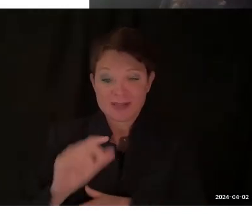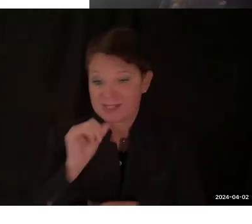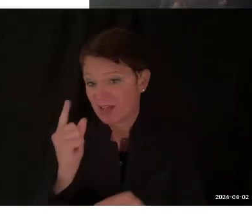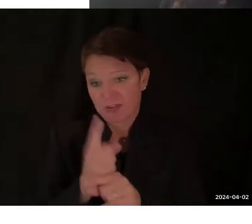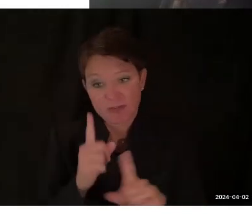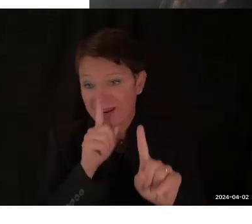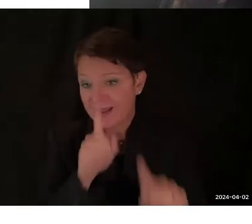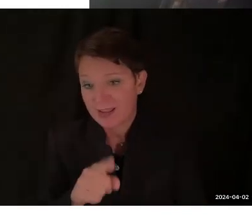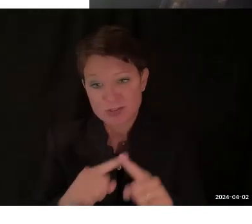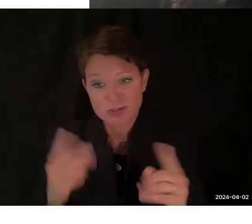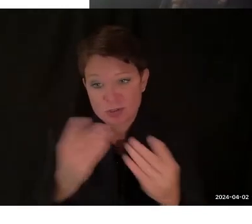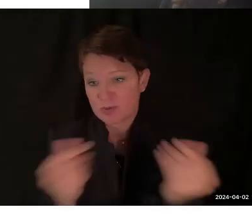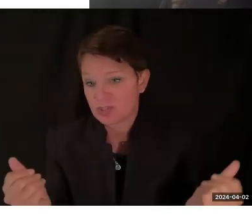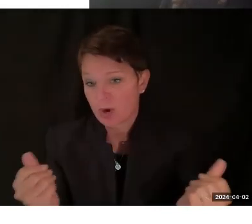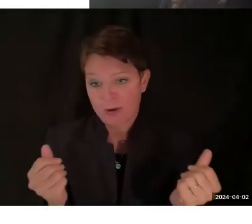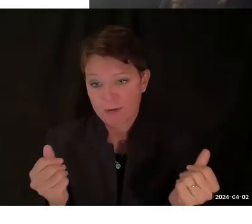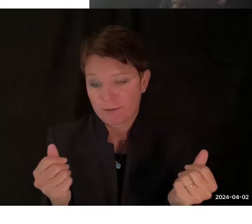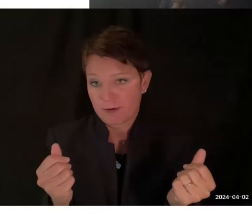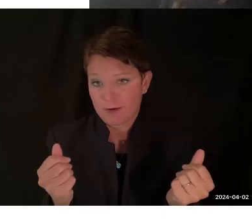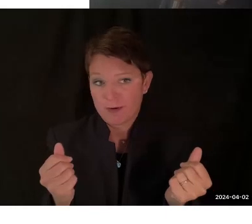answer to solving that